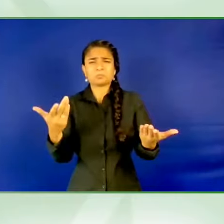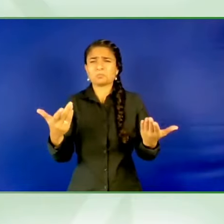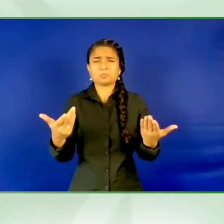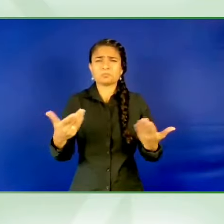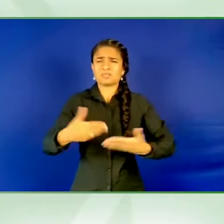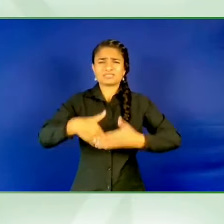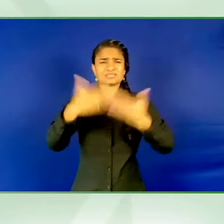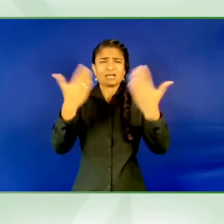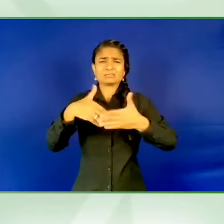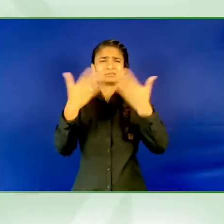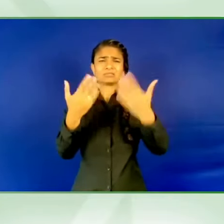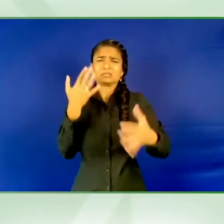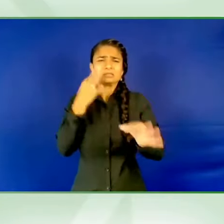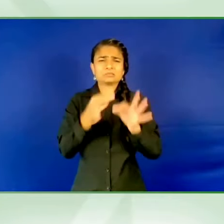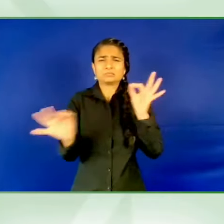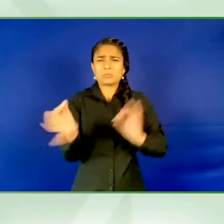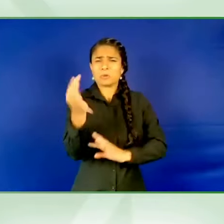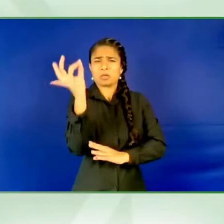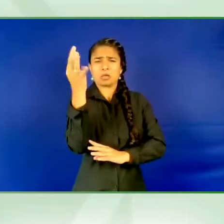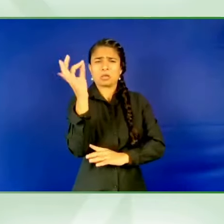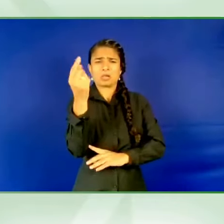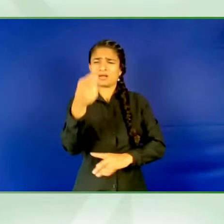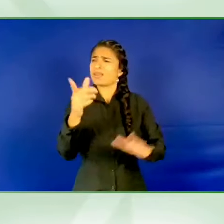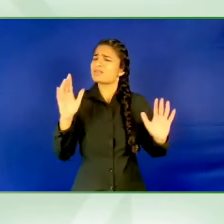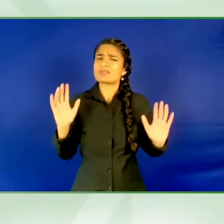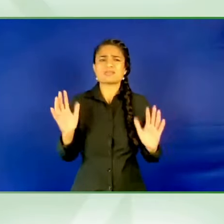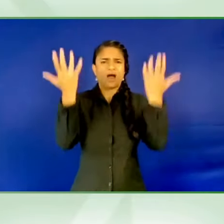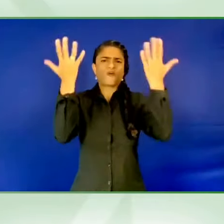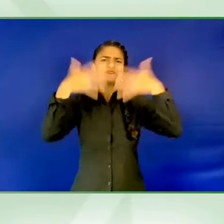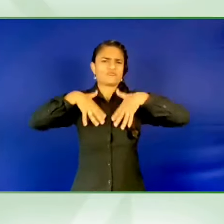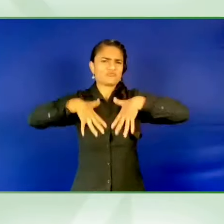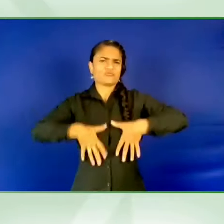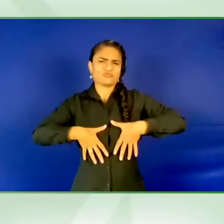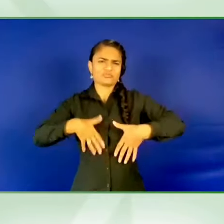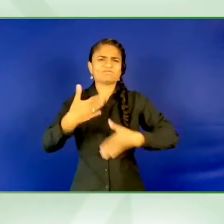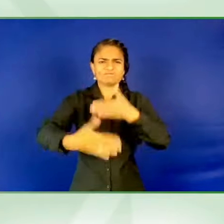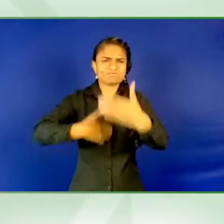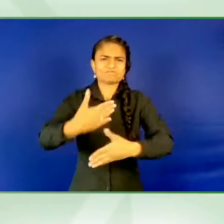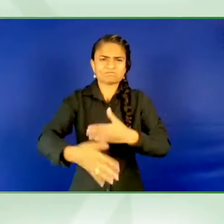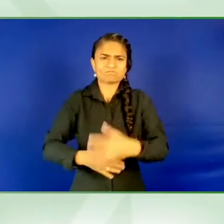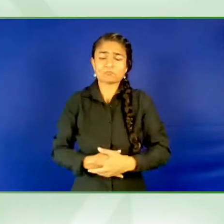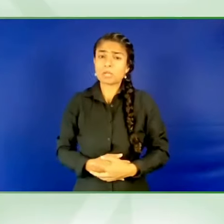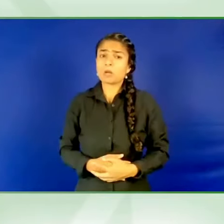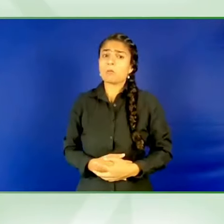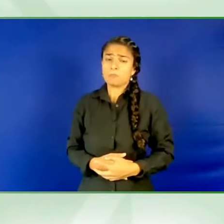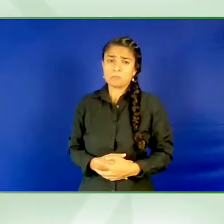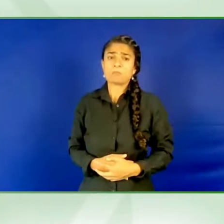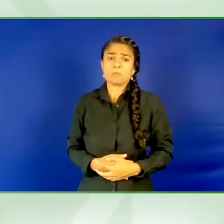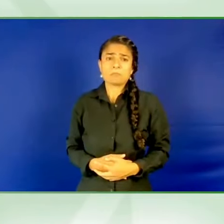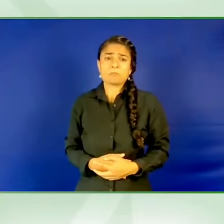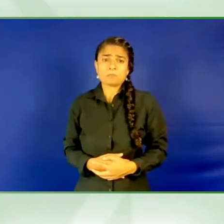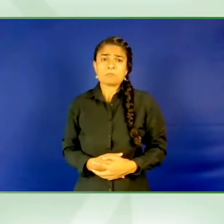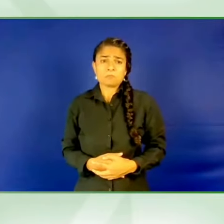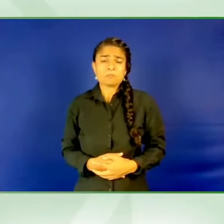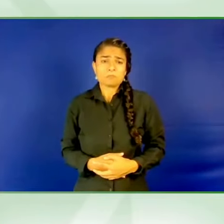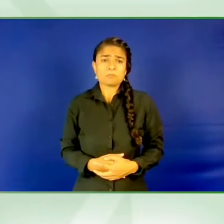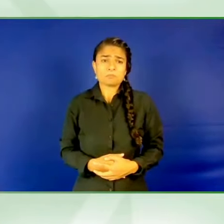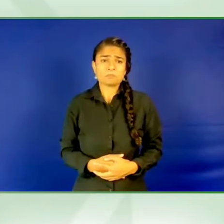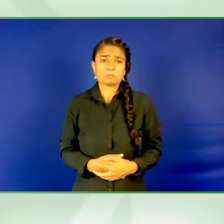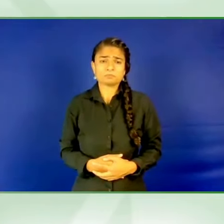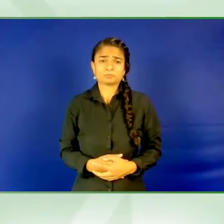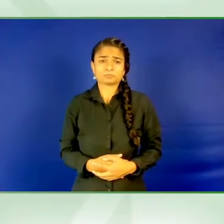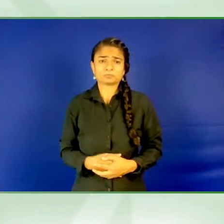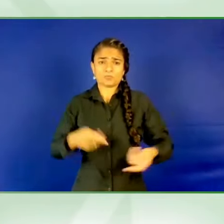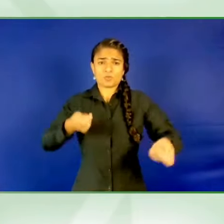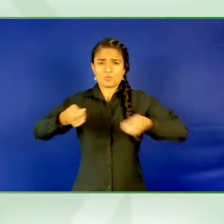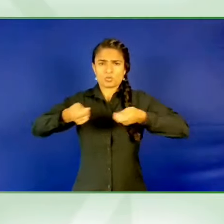Thank you, Maria. So, ladies and gentlemen, we have come to the end of today's panel discussion. I would like to thank the speakers, Ambassador Sapag, Maria,